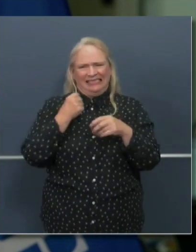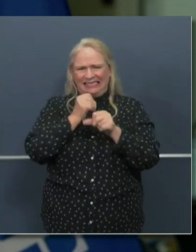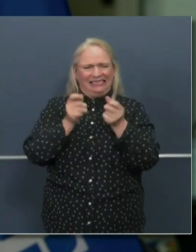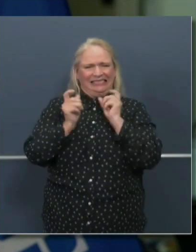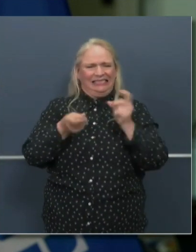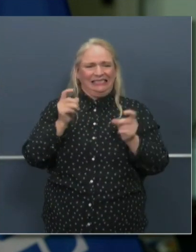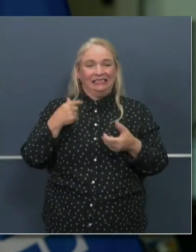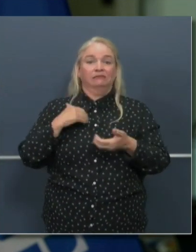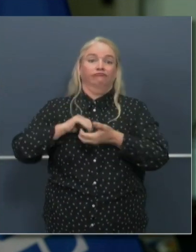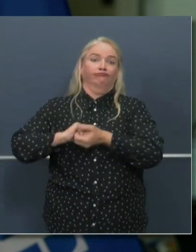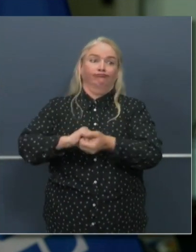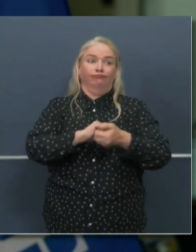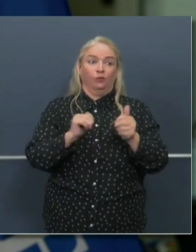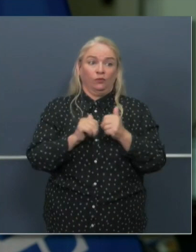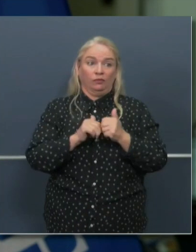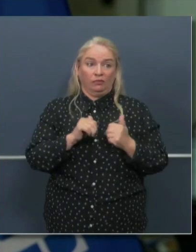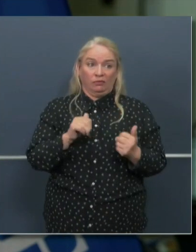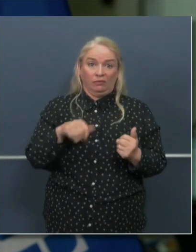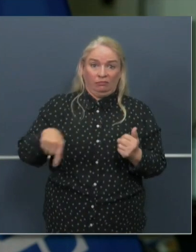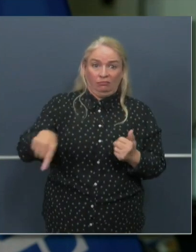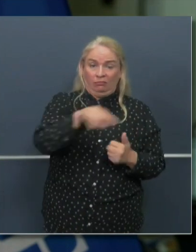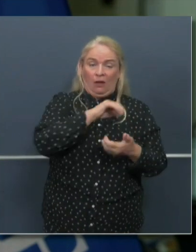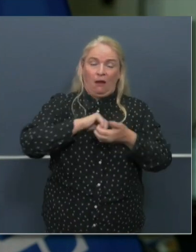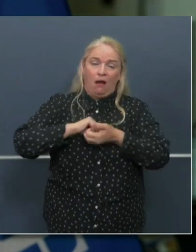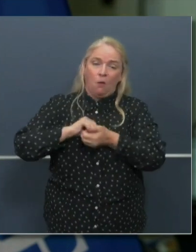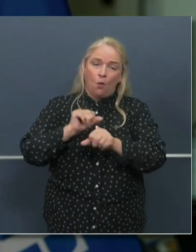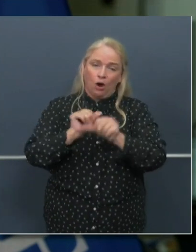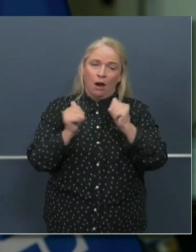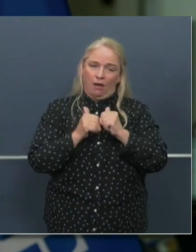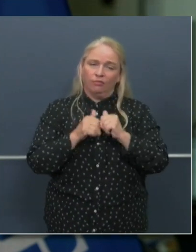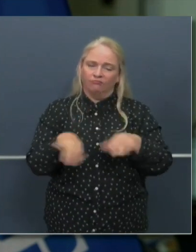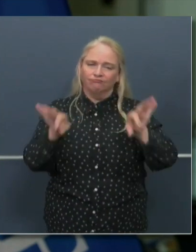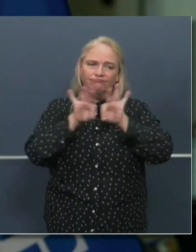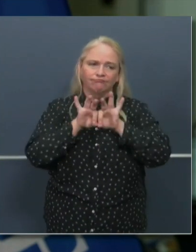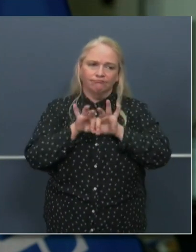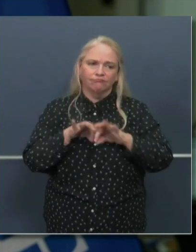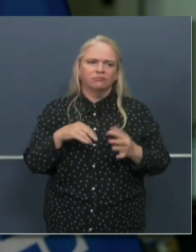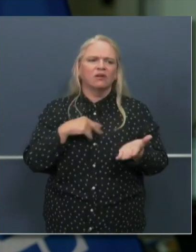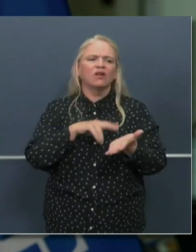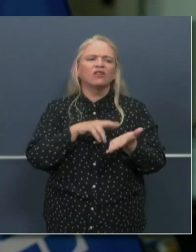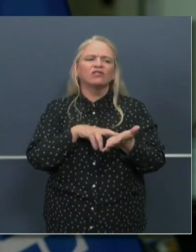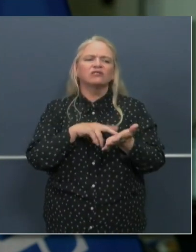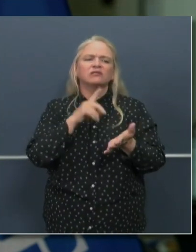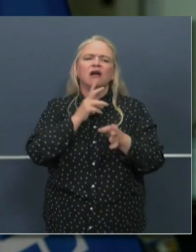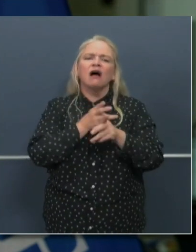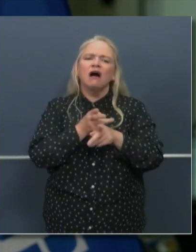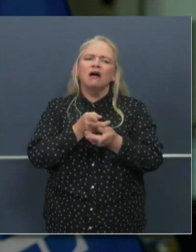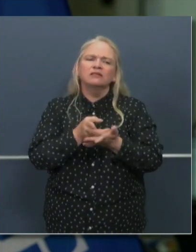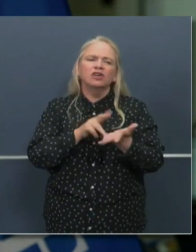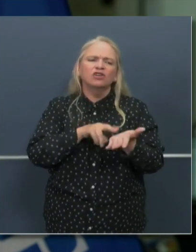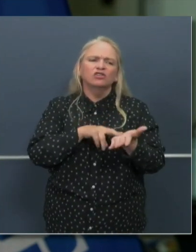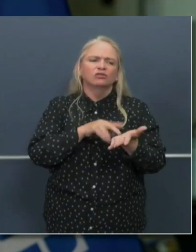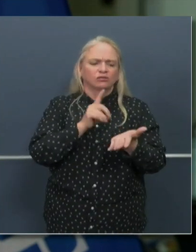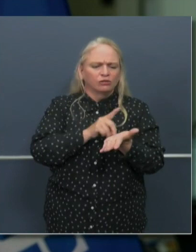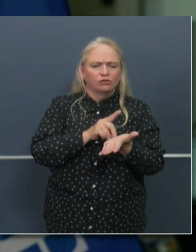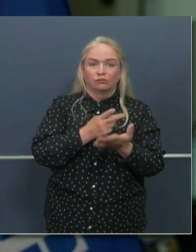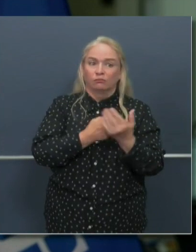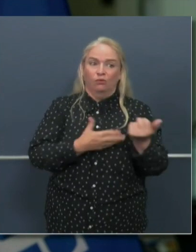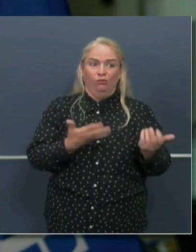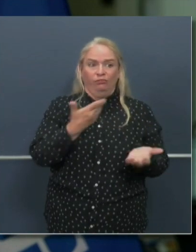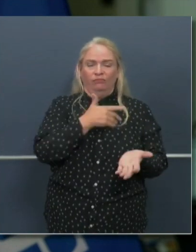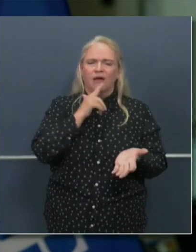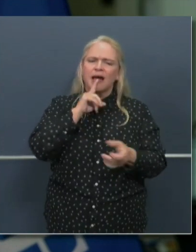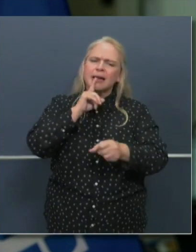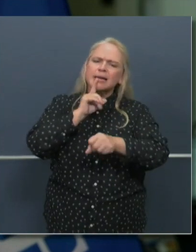just mentioned the important partners we have in our nurses and in our doctors. We cannot do it without those frontline caregivers.